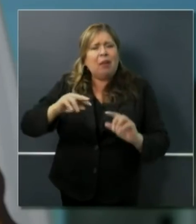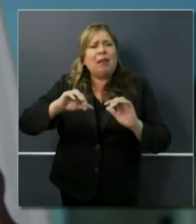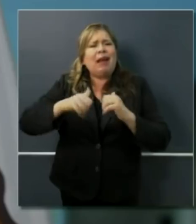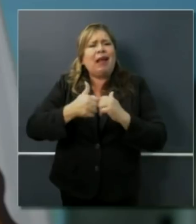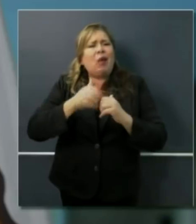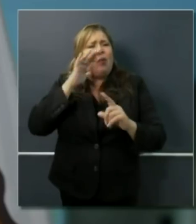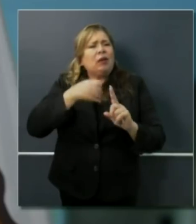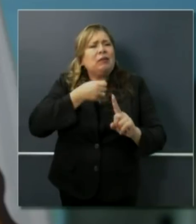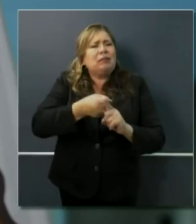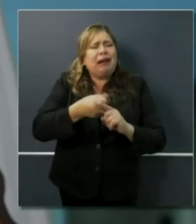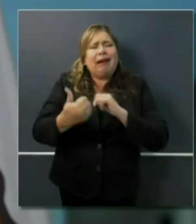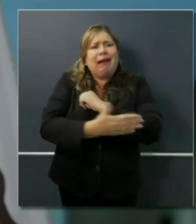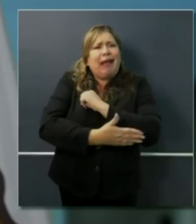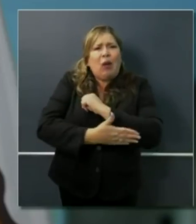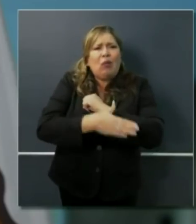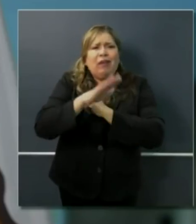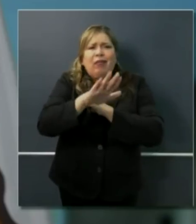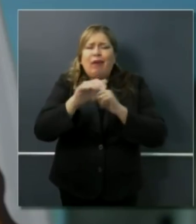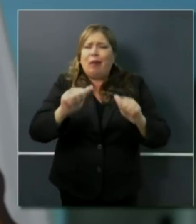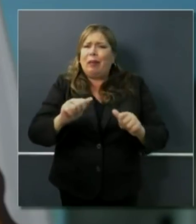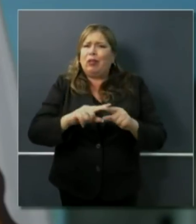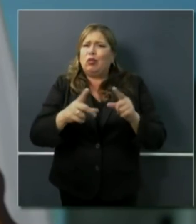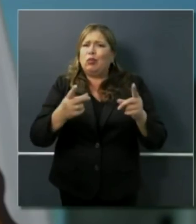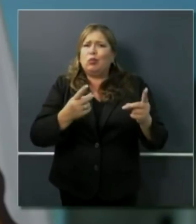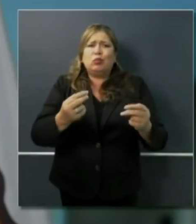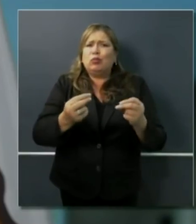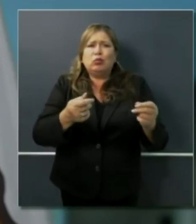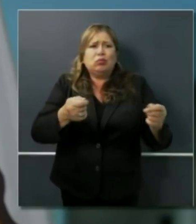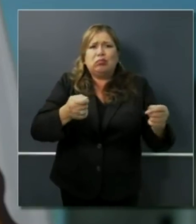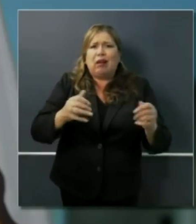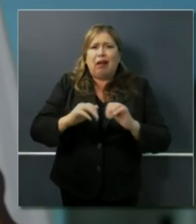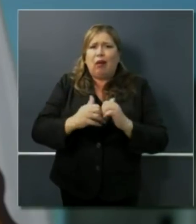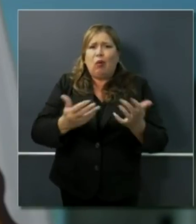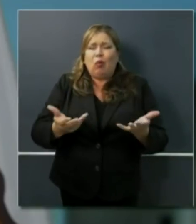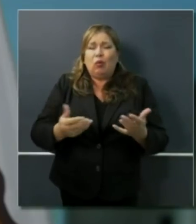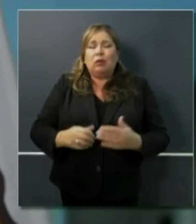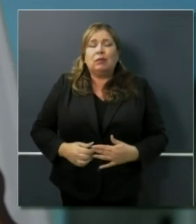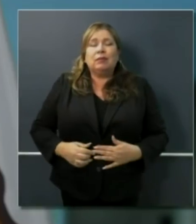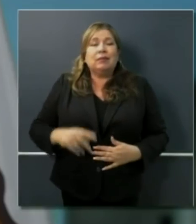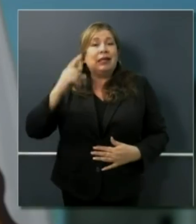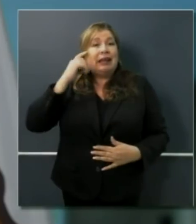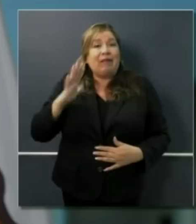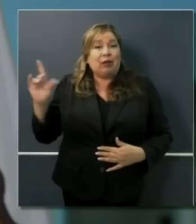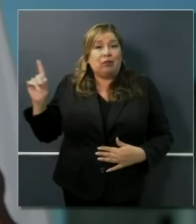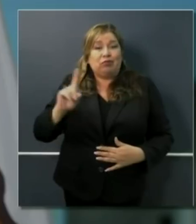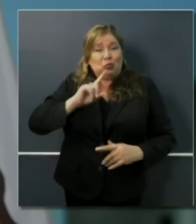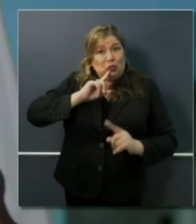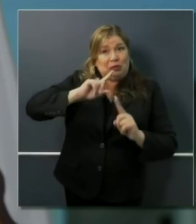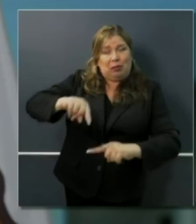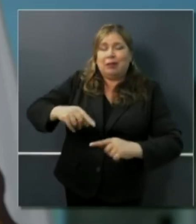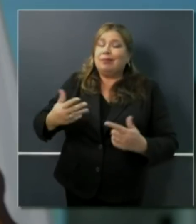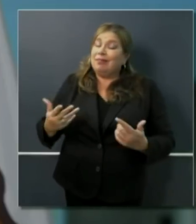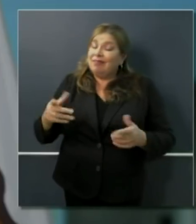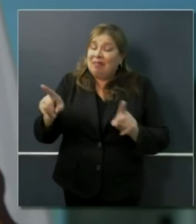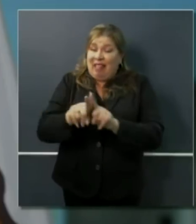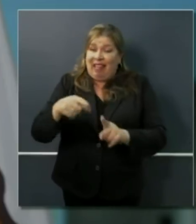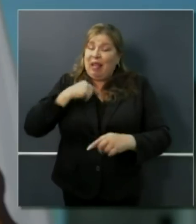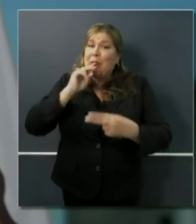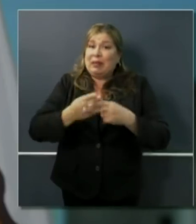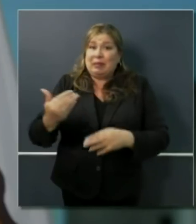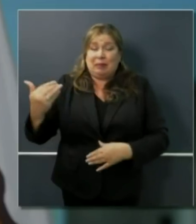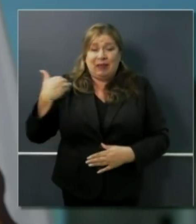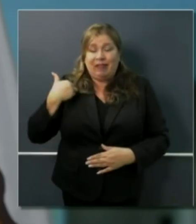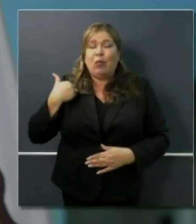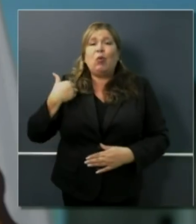is that interplay going to work? Jeremy, that's an outstanding question, and that's why I said localism is determinative. At the end of the day, we recognize